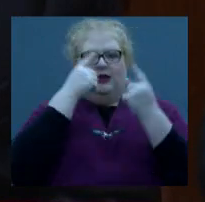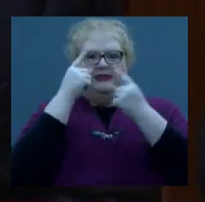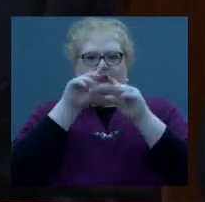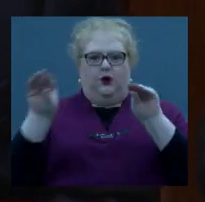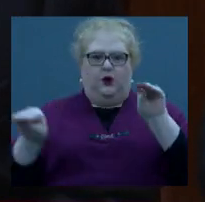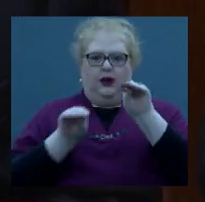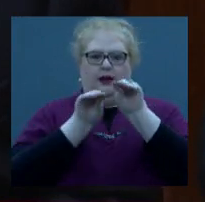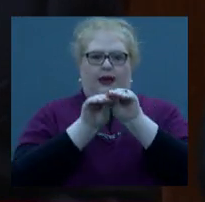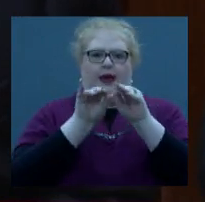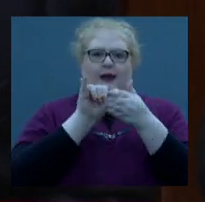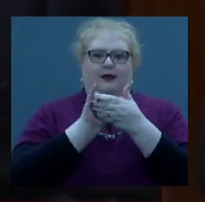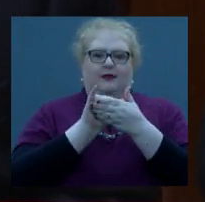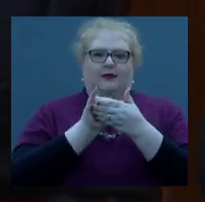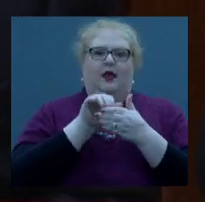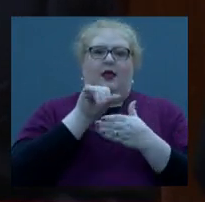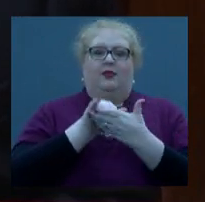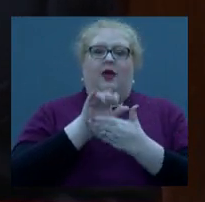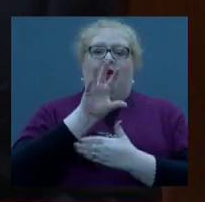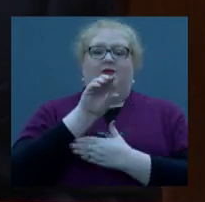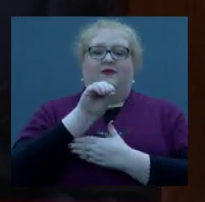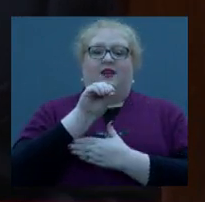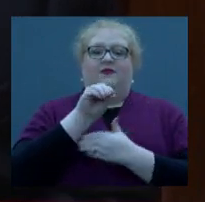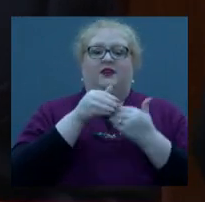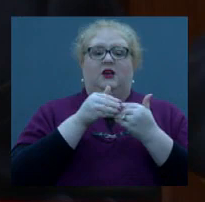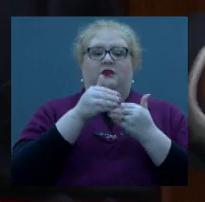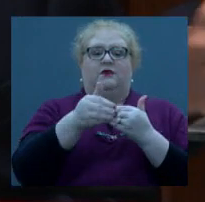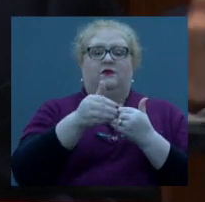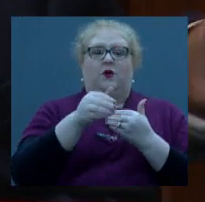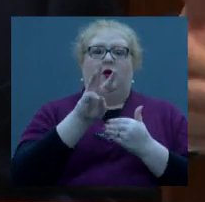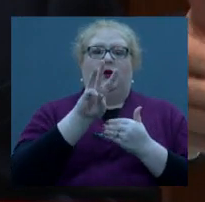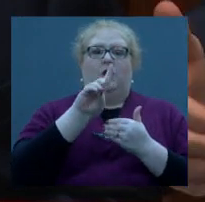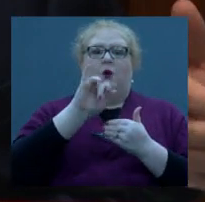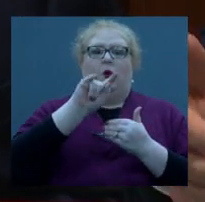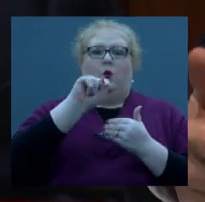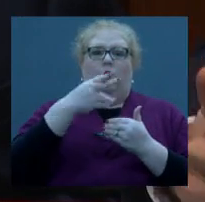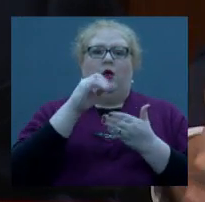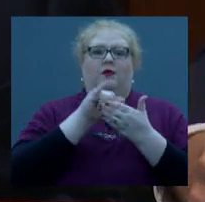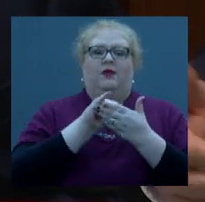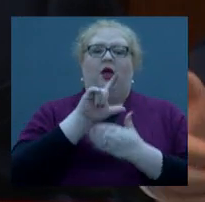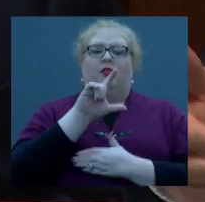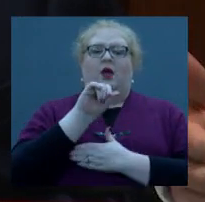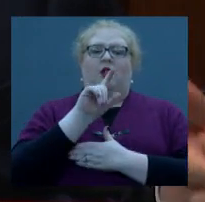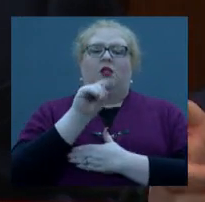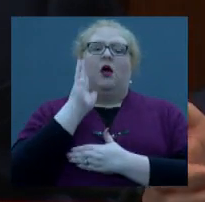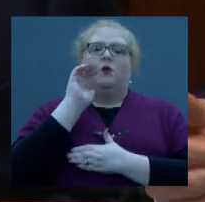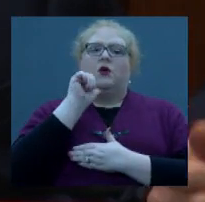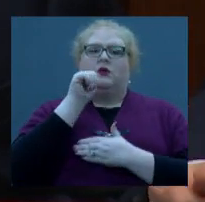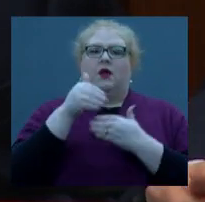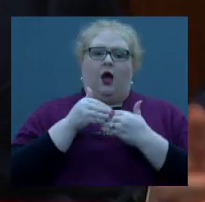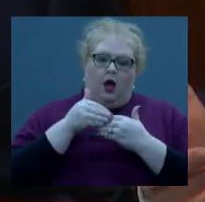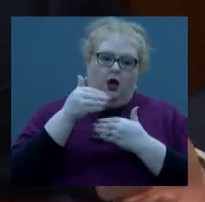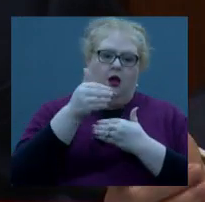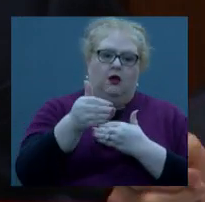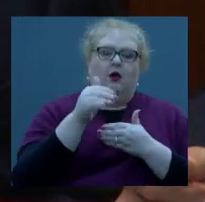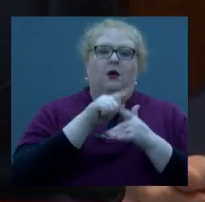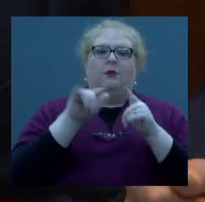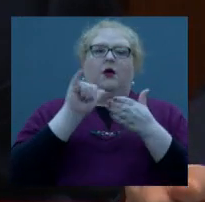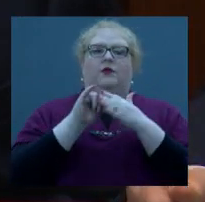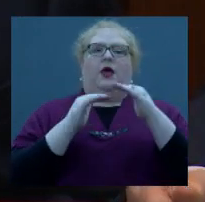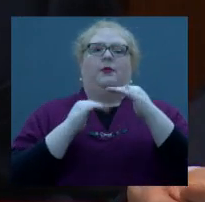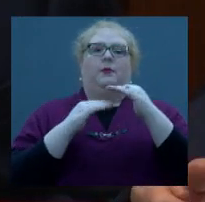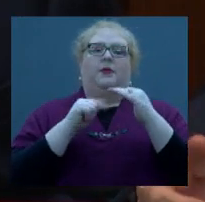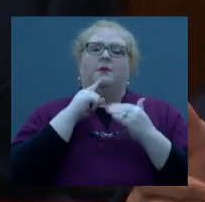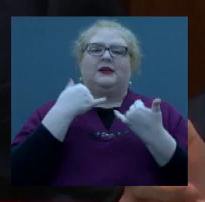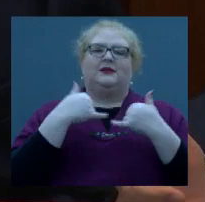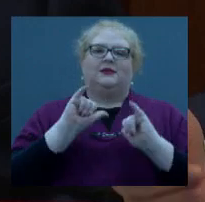board in that 50-foot width to ensure that the lot does not stretch out. That minimum that we still have was 7,000 square